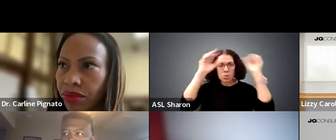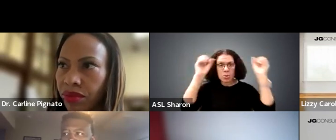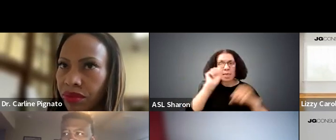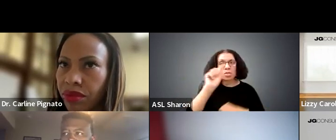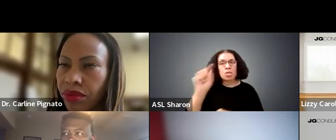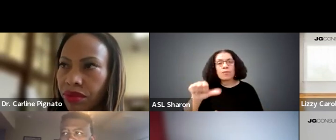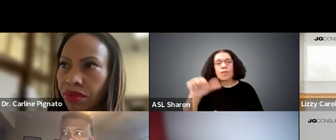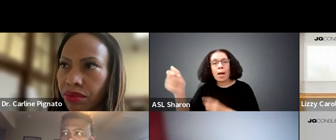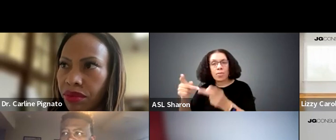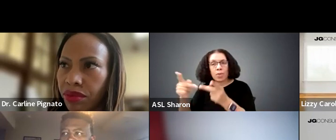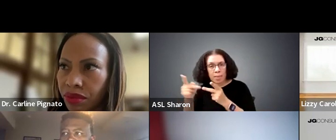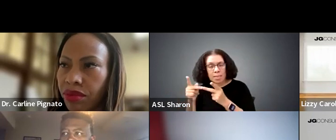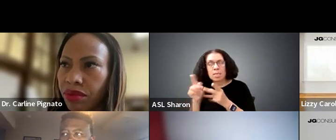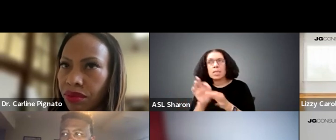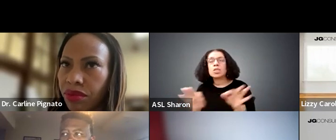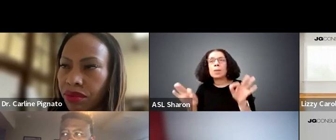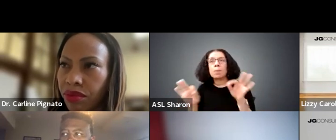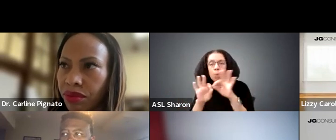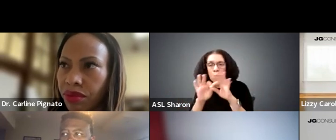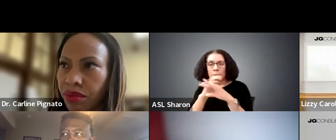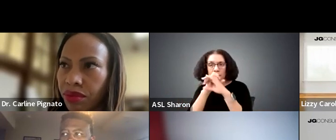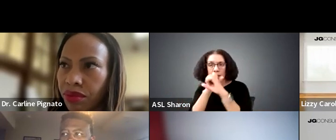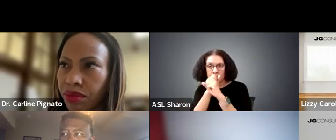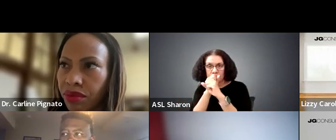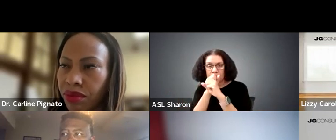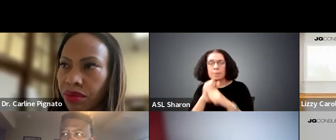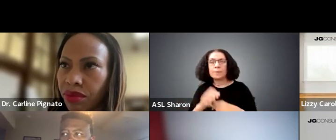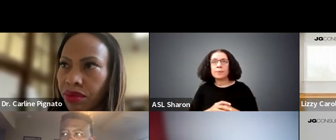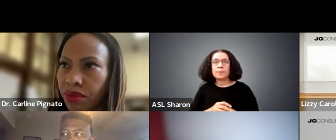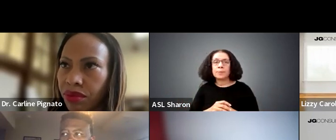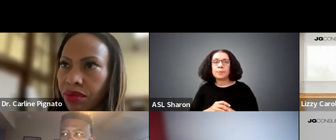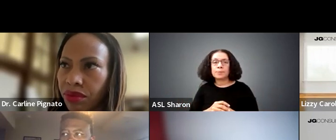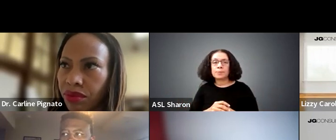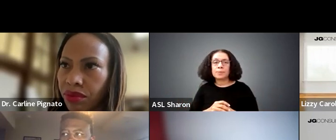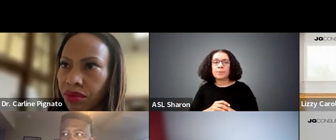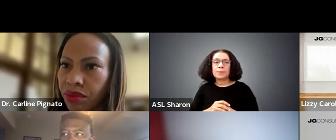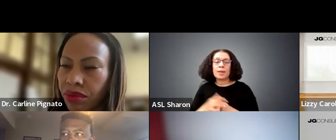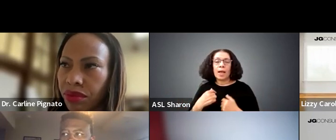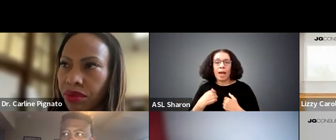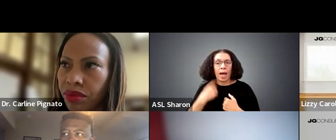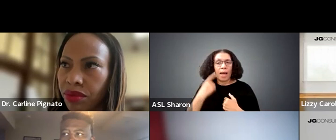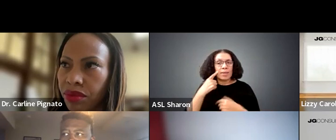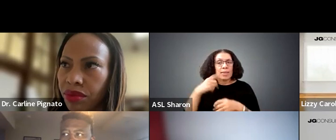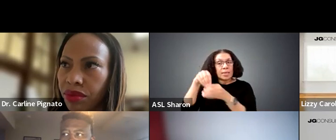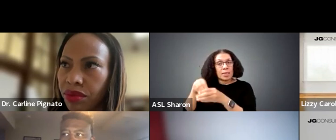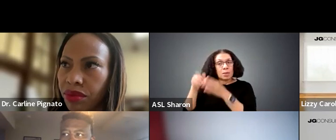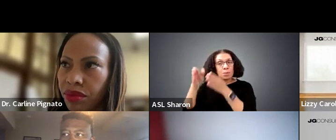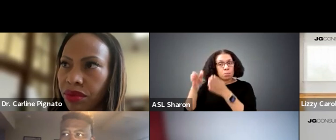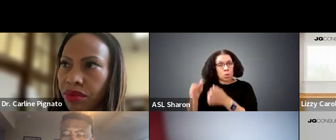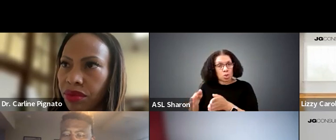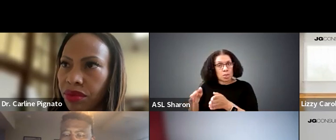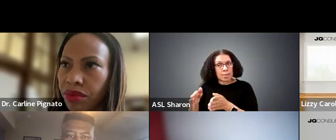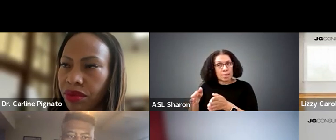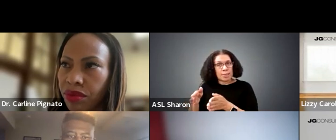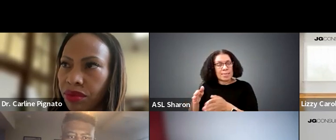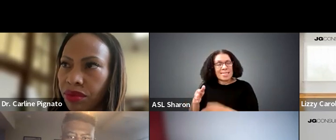the need for confidentiality, et cetera. But I do think that being in person, there